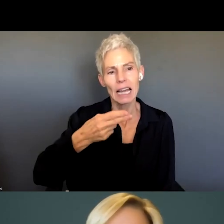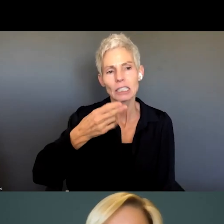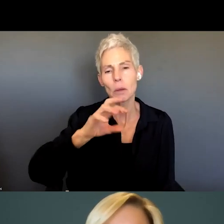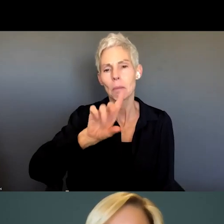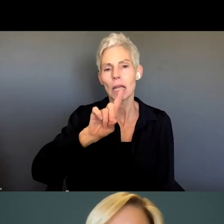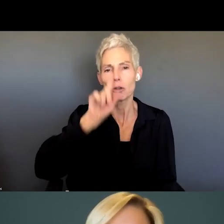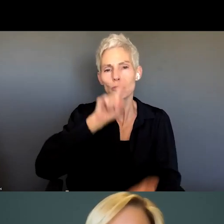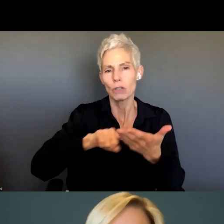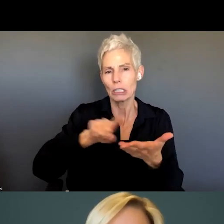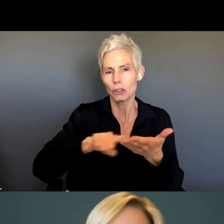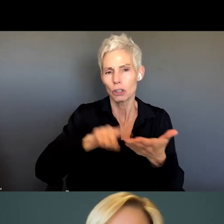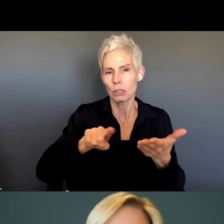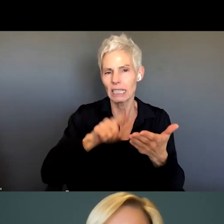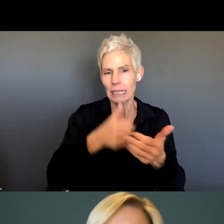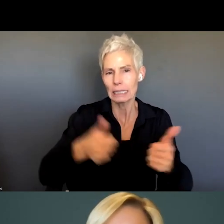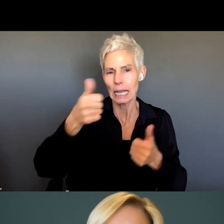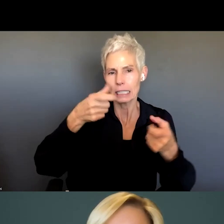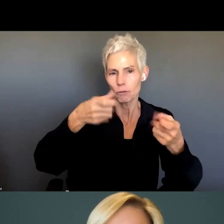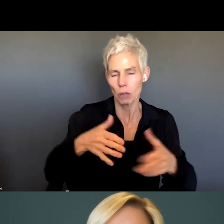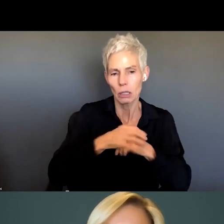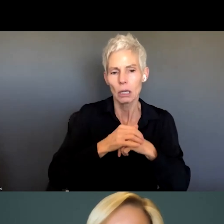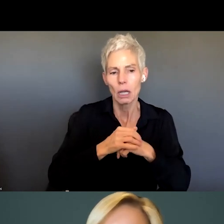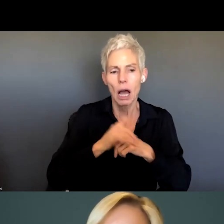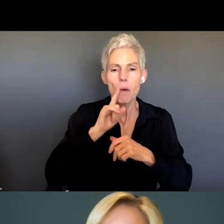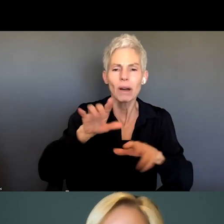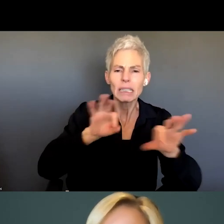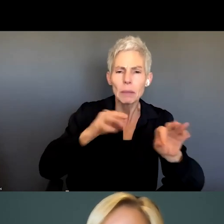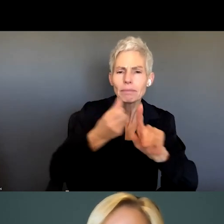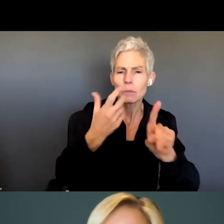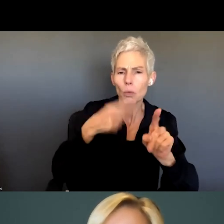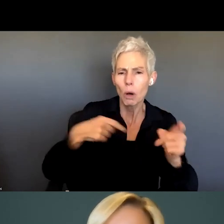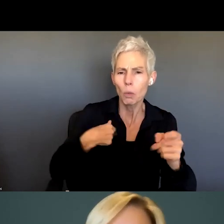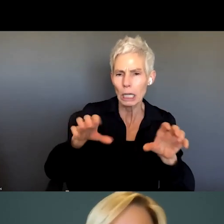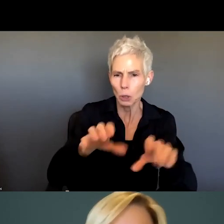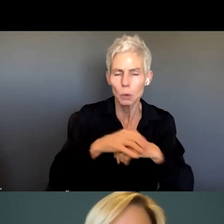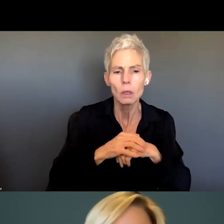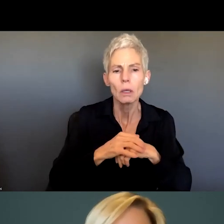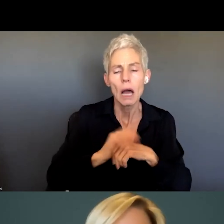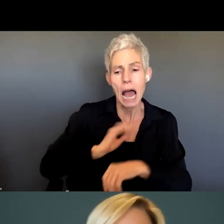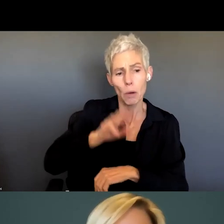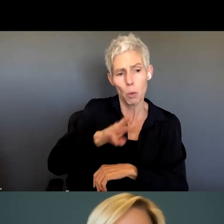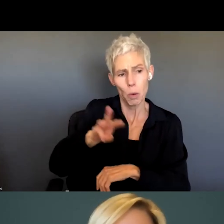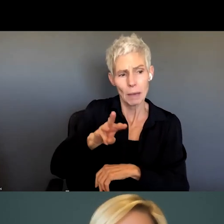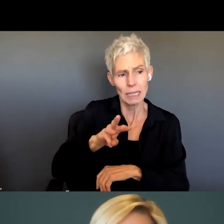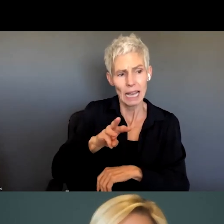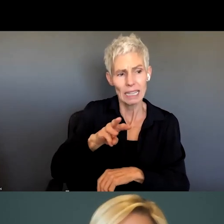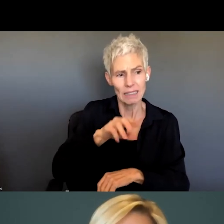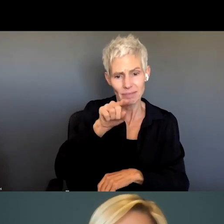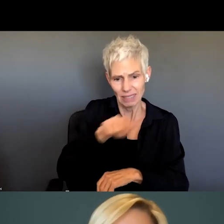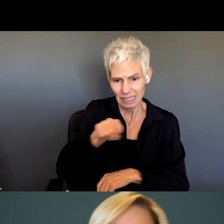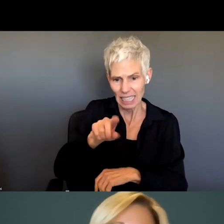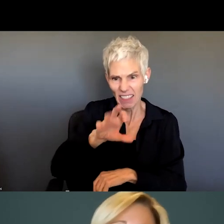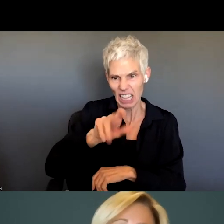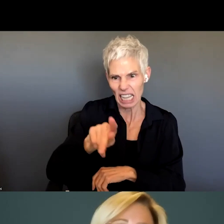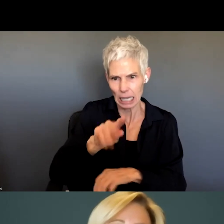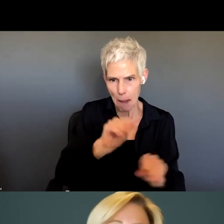to tell you a little bit about NRI and what we do. I've put our website there in the link.